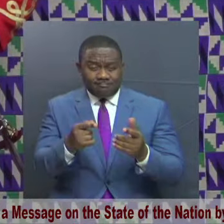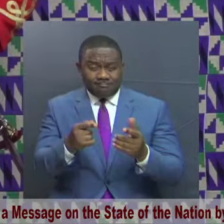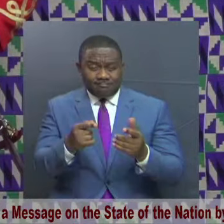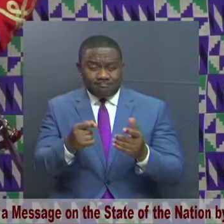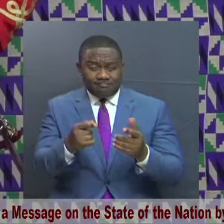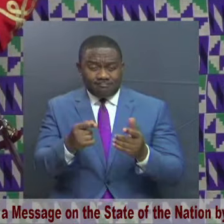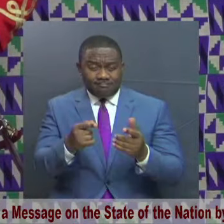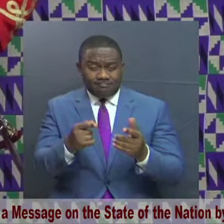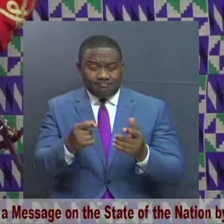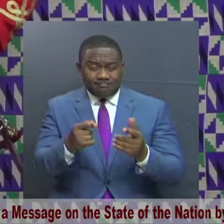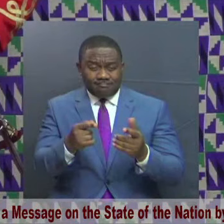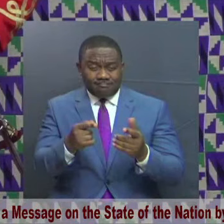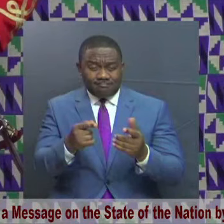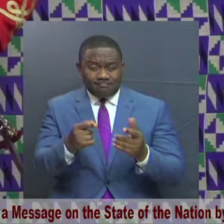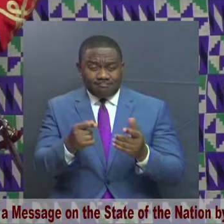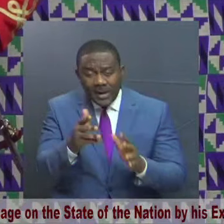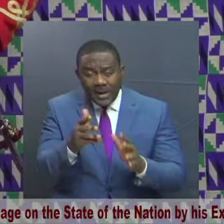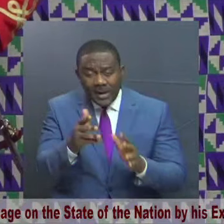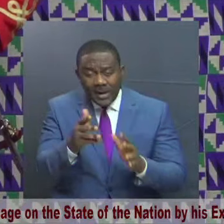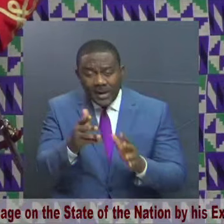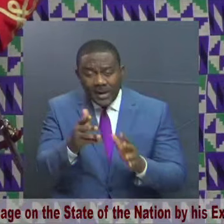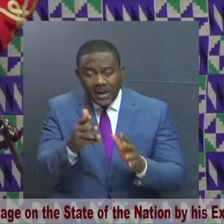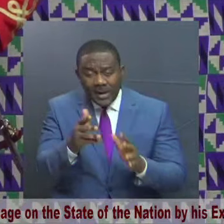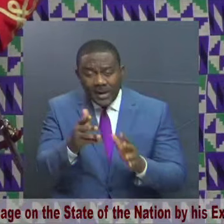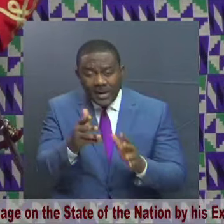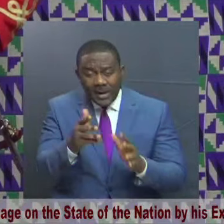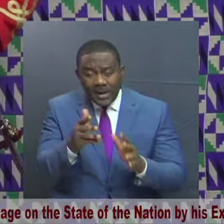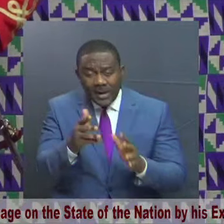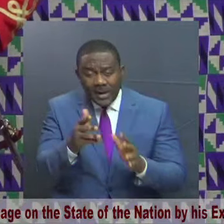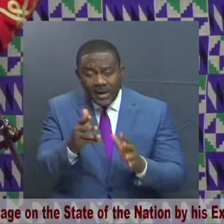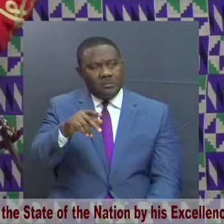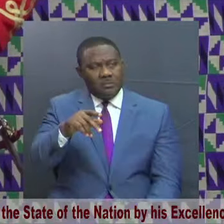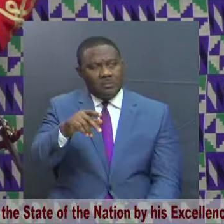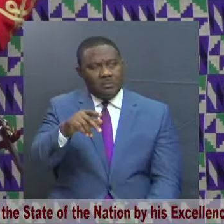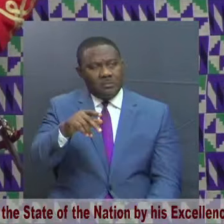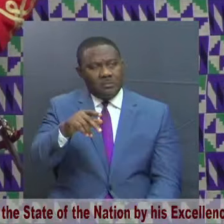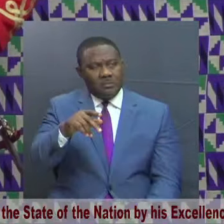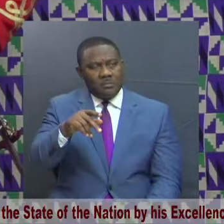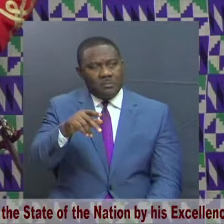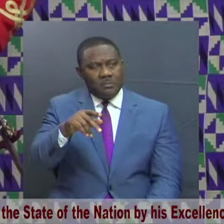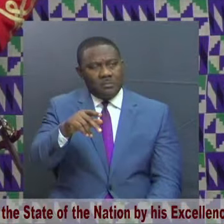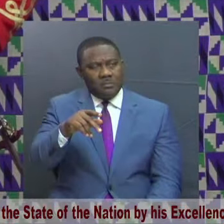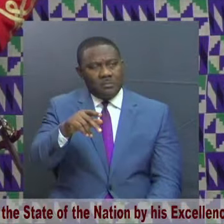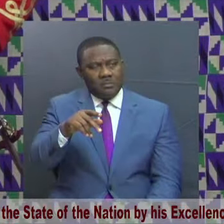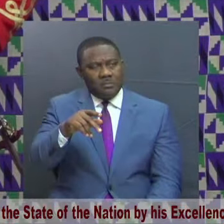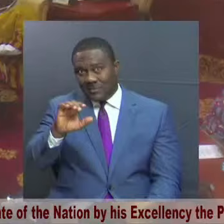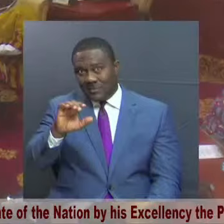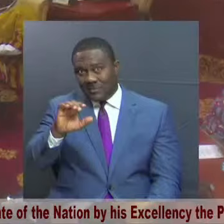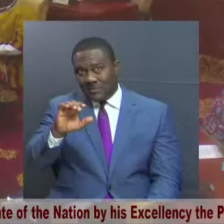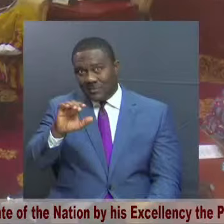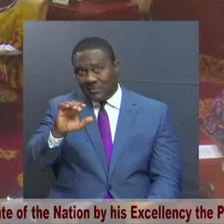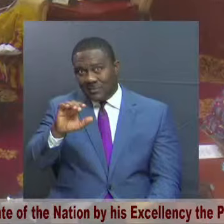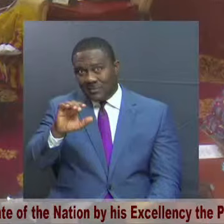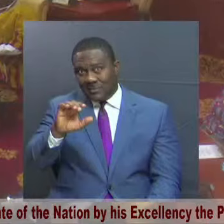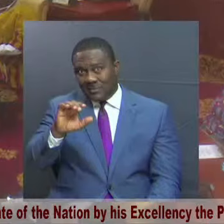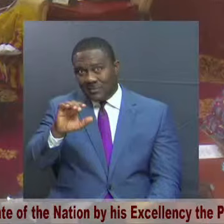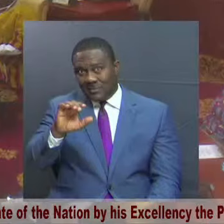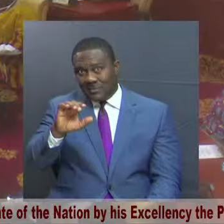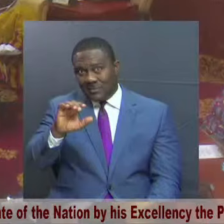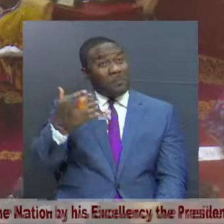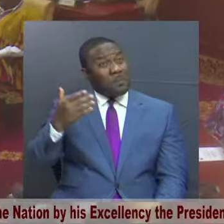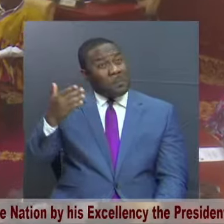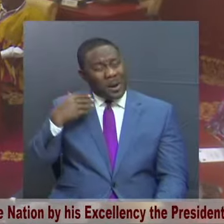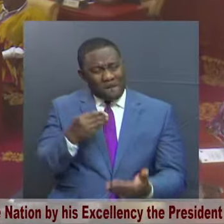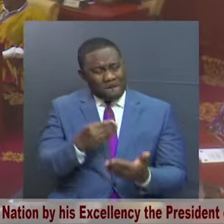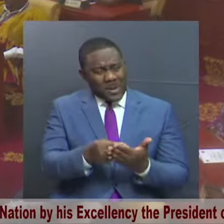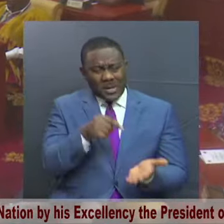exercise with the IPS and ECG which established that the IP area's position